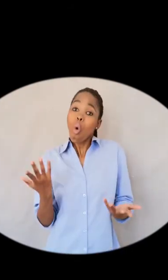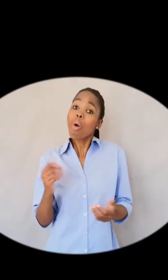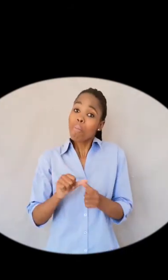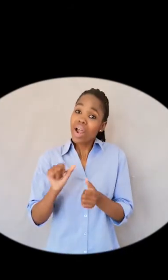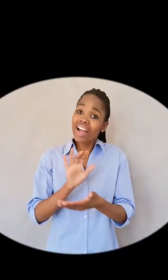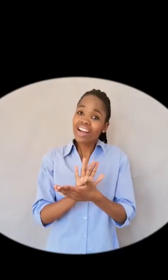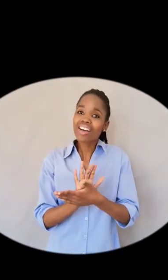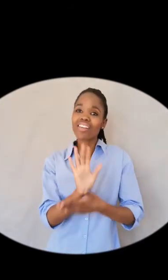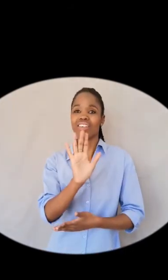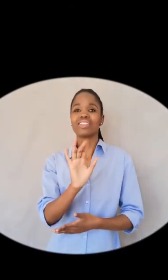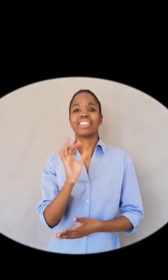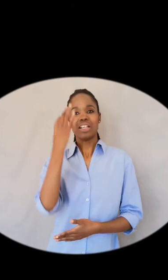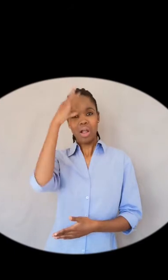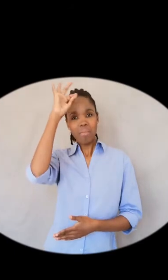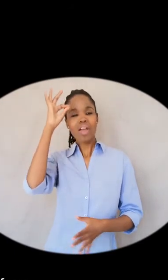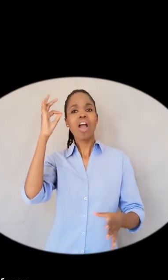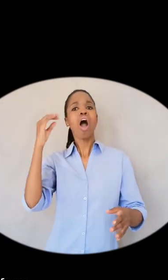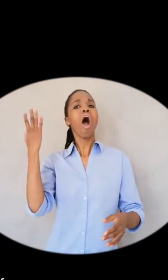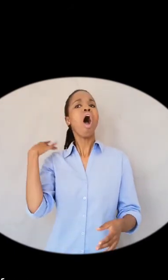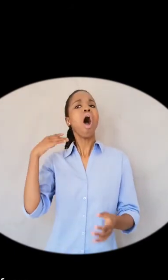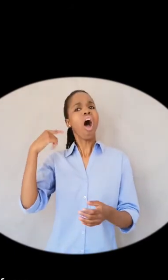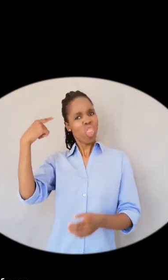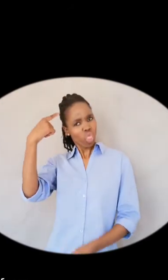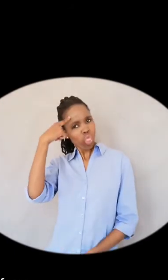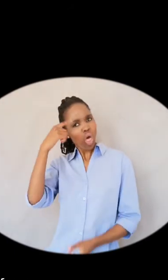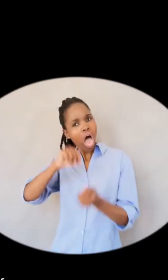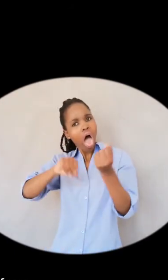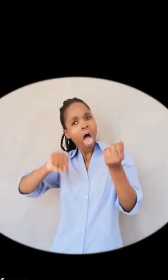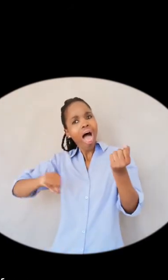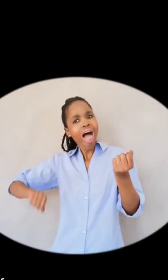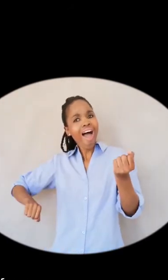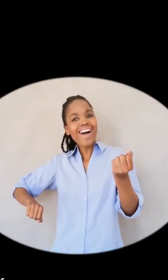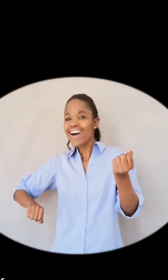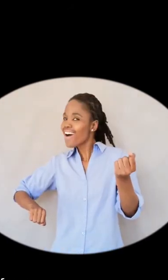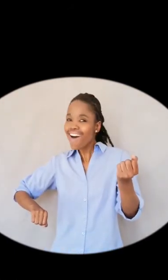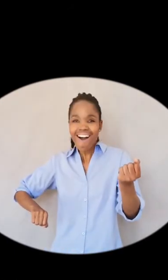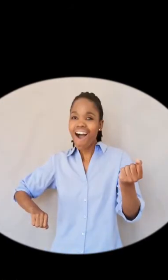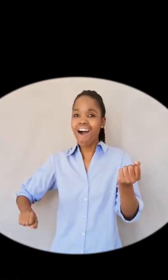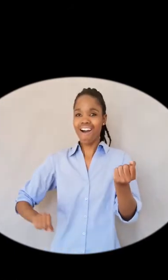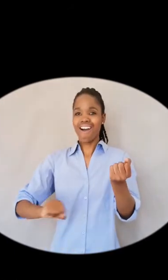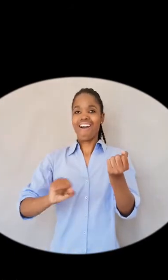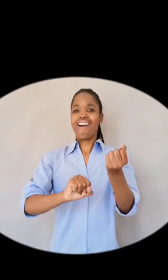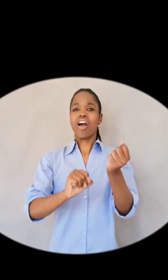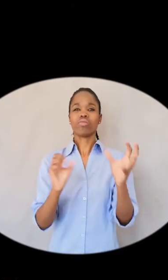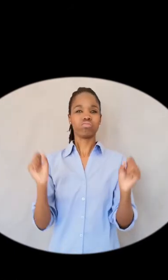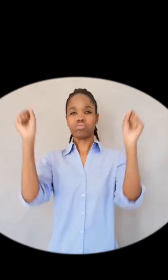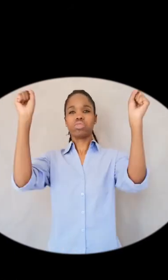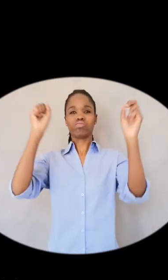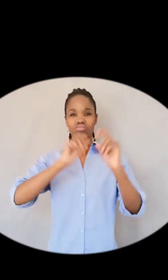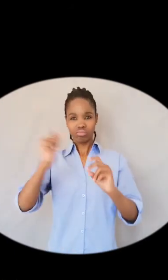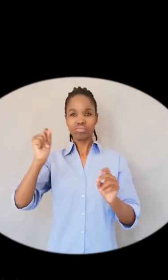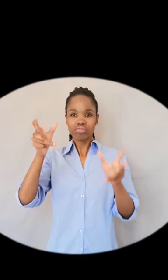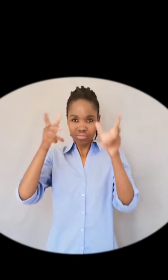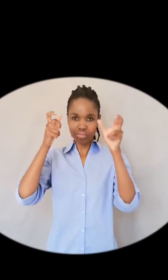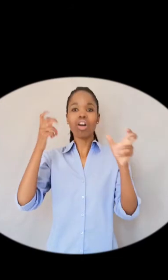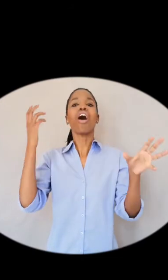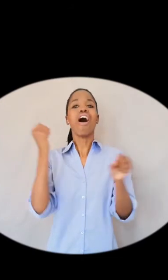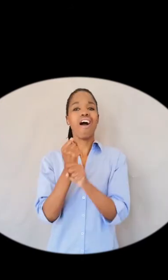or even 15, right? So stuff like that starts to inform the way you create and the way you put out your content as well.